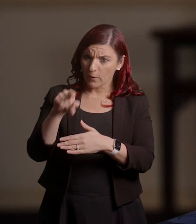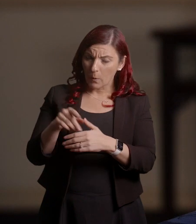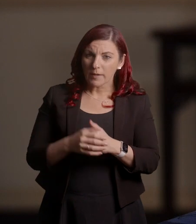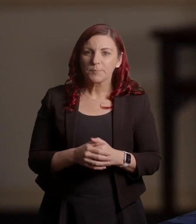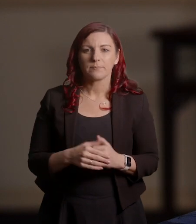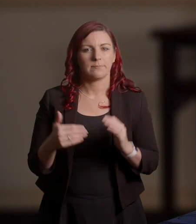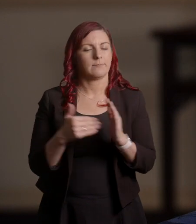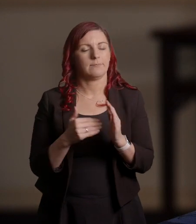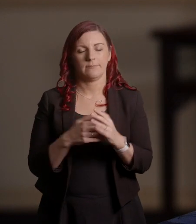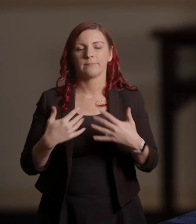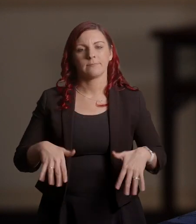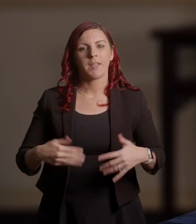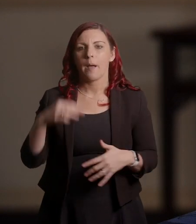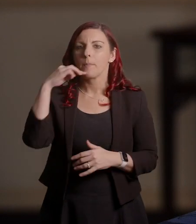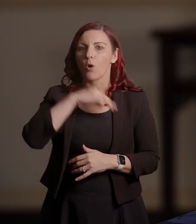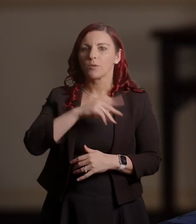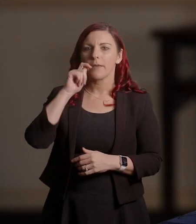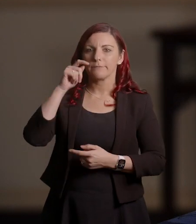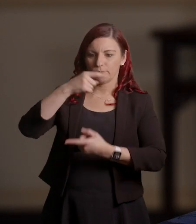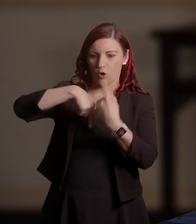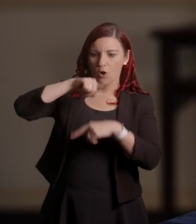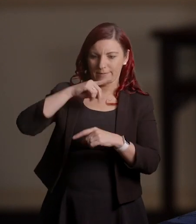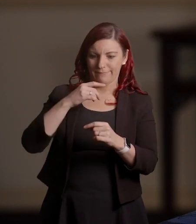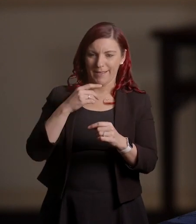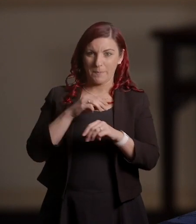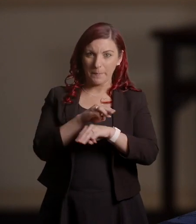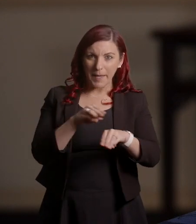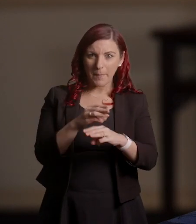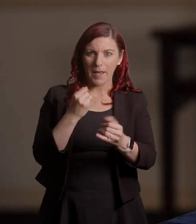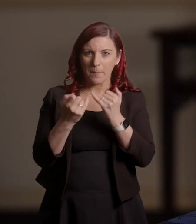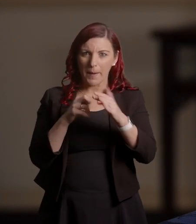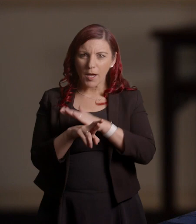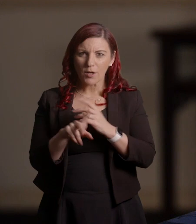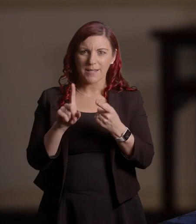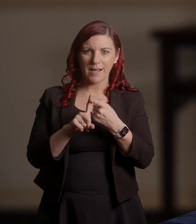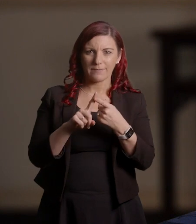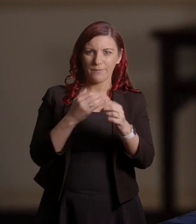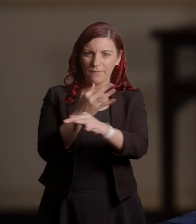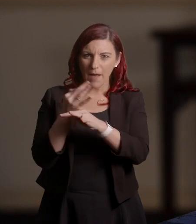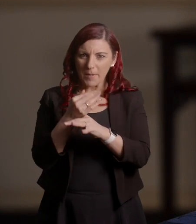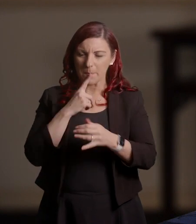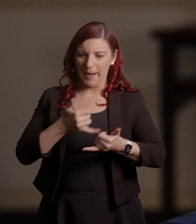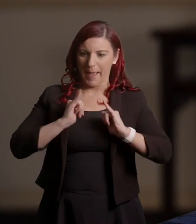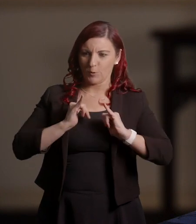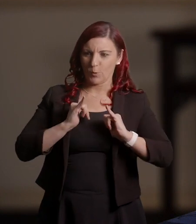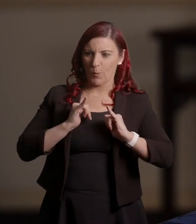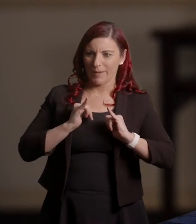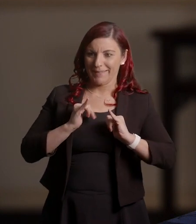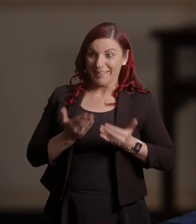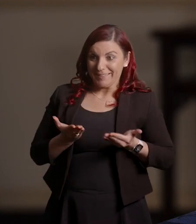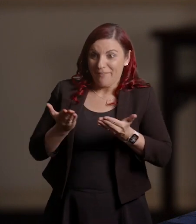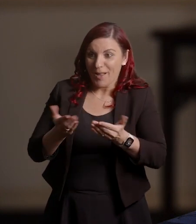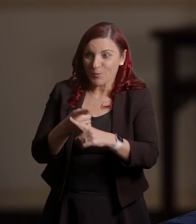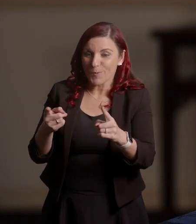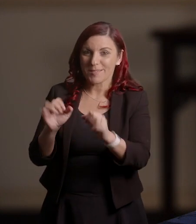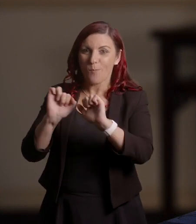been? Oh yeah, very important. I think for us as people and players, and then even further than that, our families, and being able to give that to supporters.